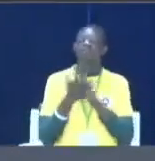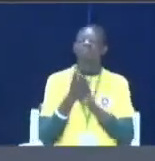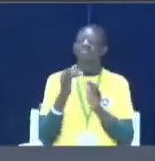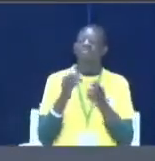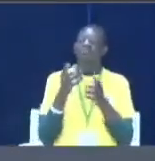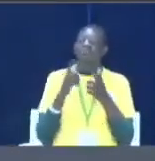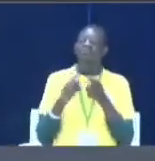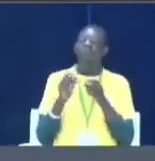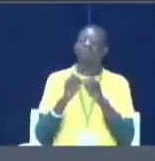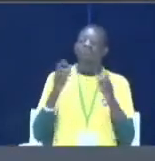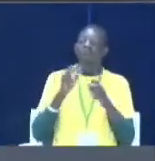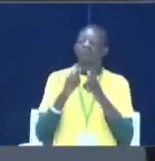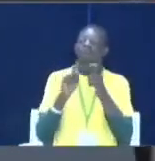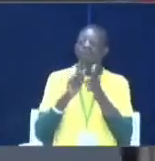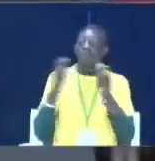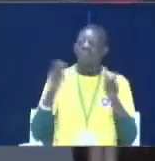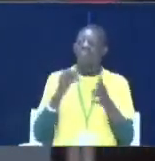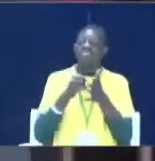lie.